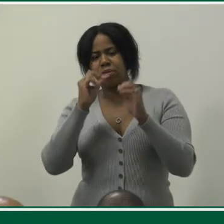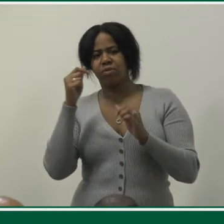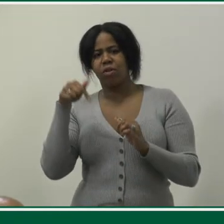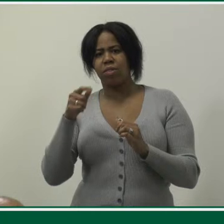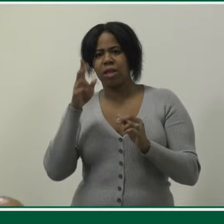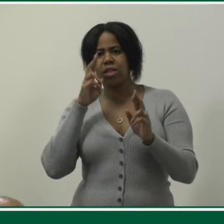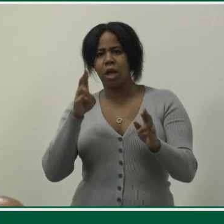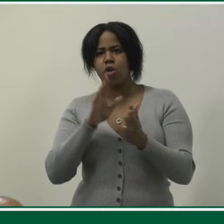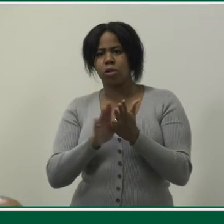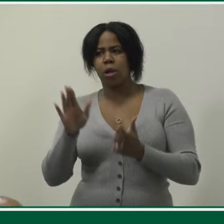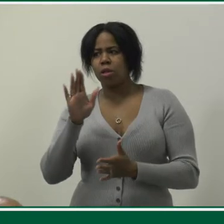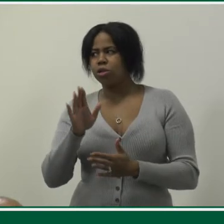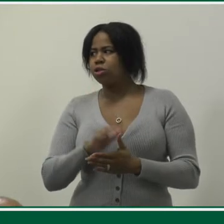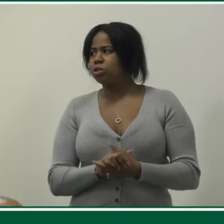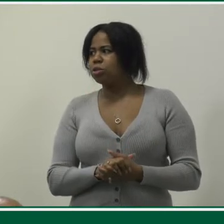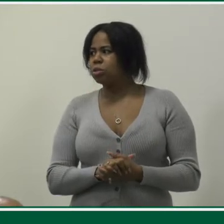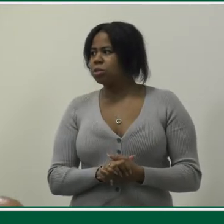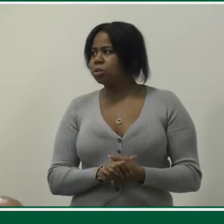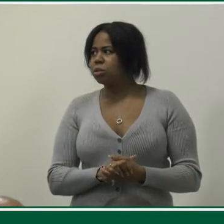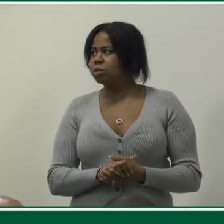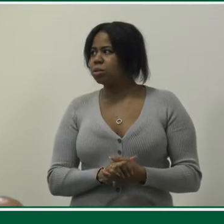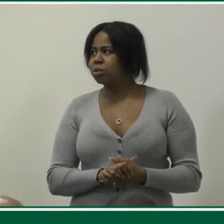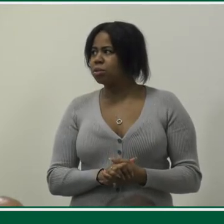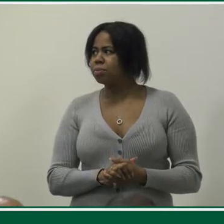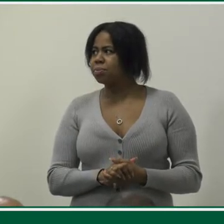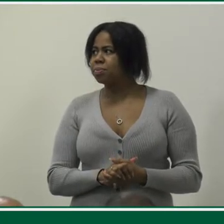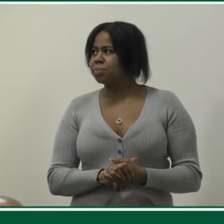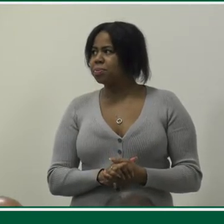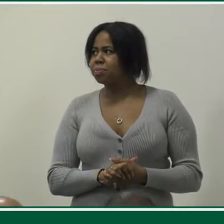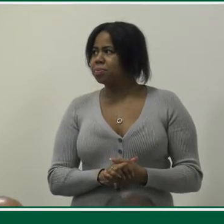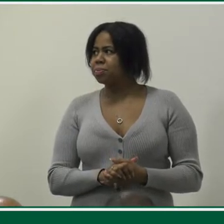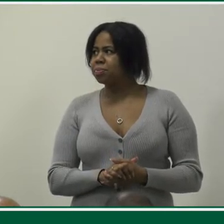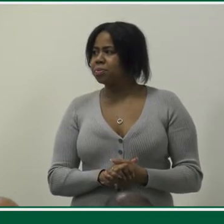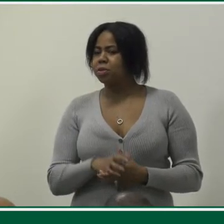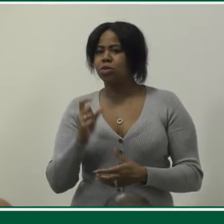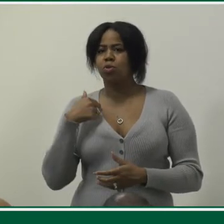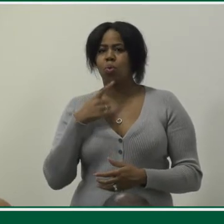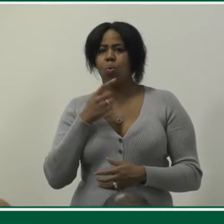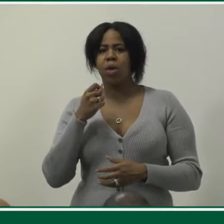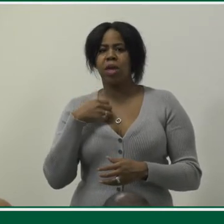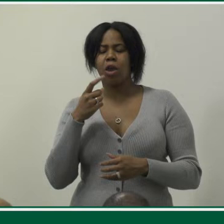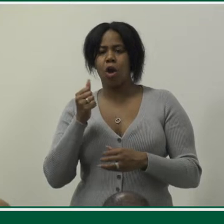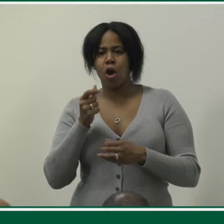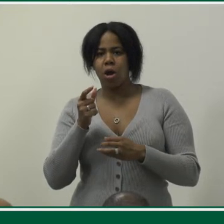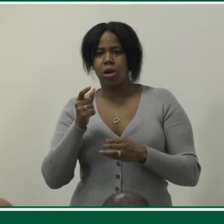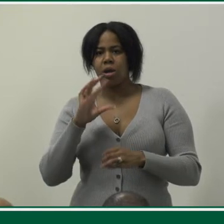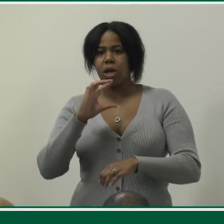first of all, our tagline is cultivating the courageous leaders of tomorrow.